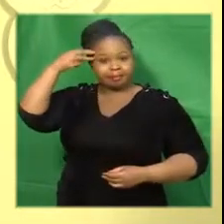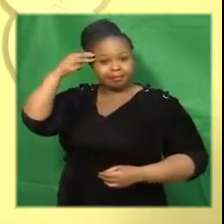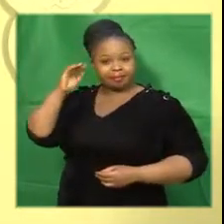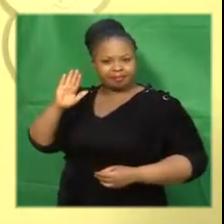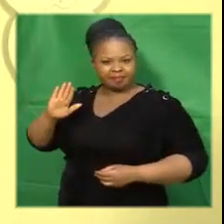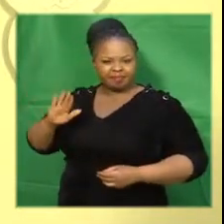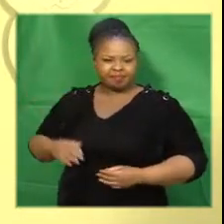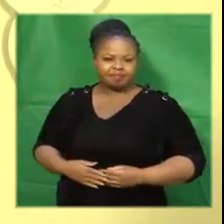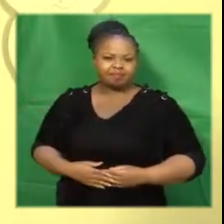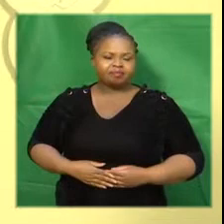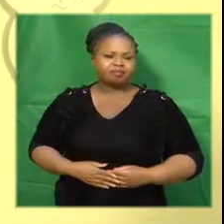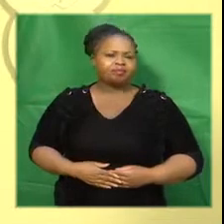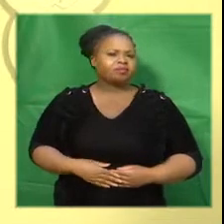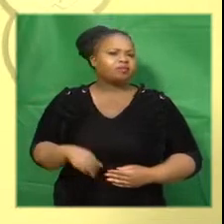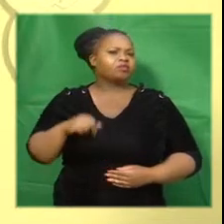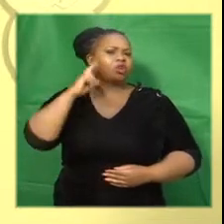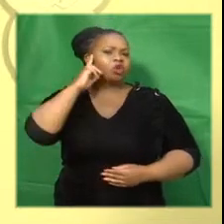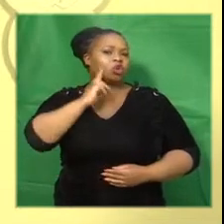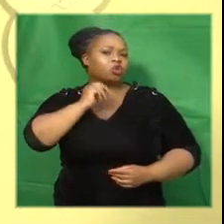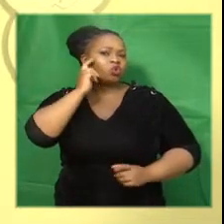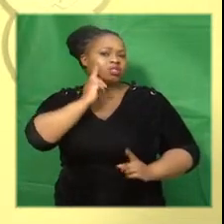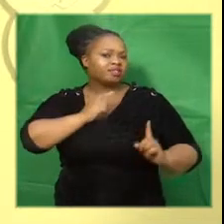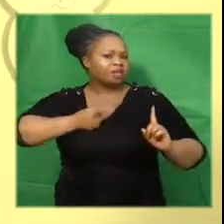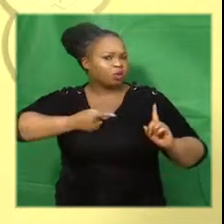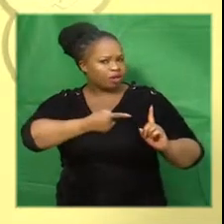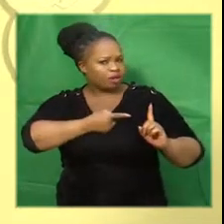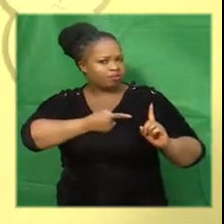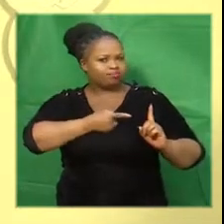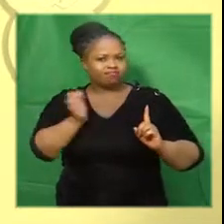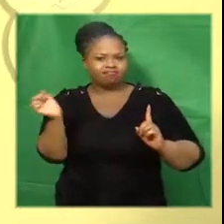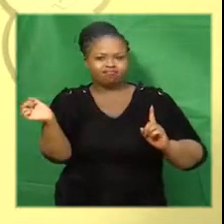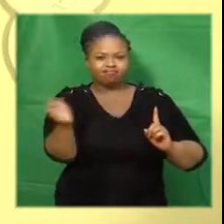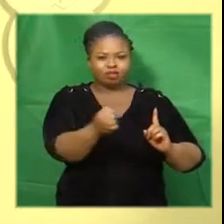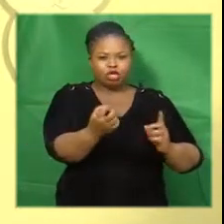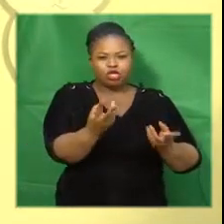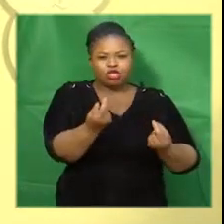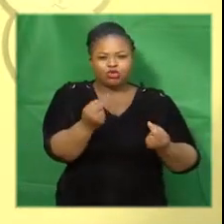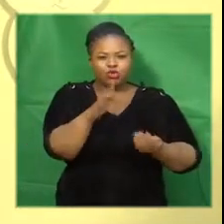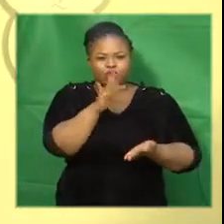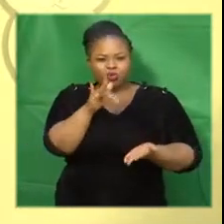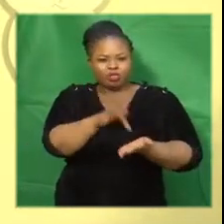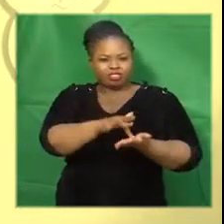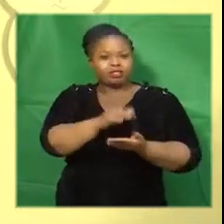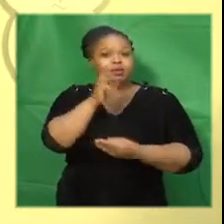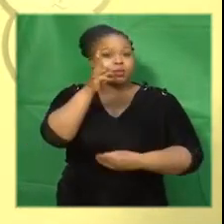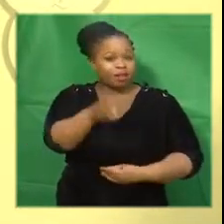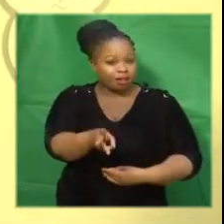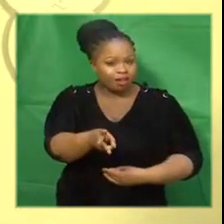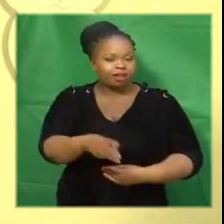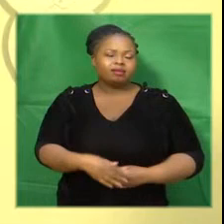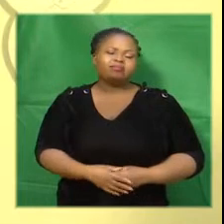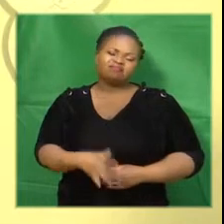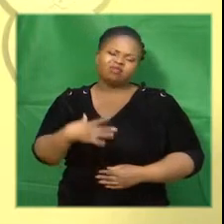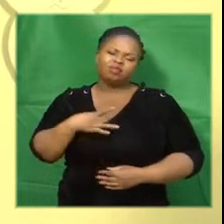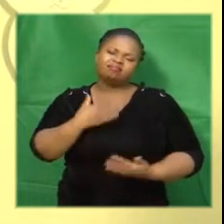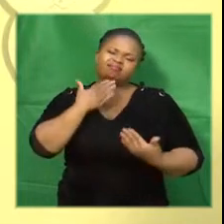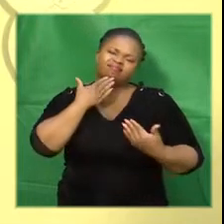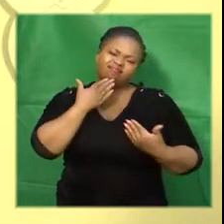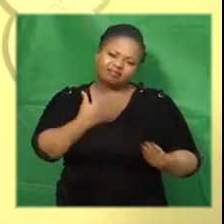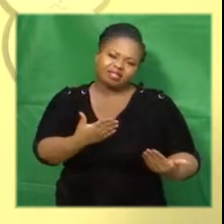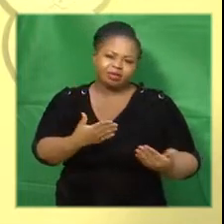Minister Nosiviwe Mapisa Ngakula will be deployed to a new position, and we'd like to thank her